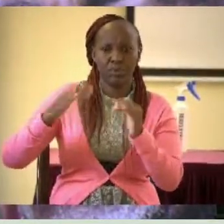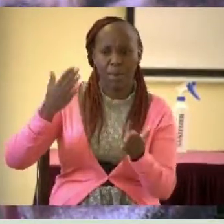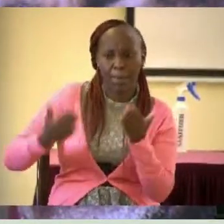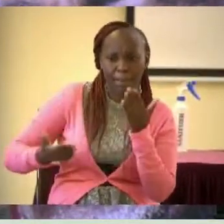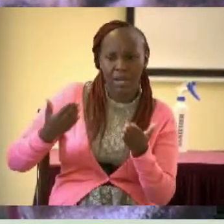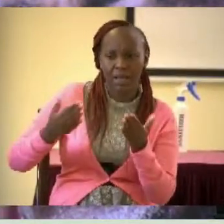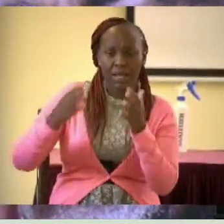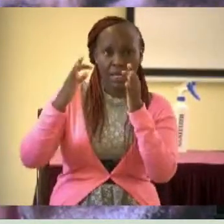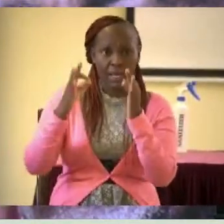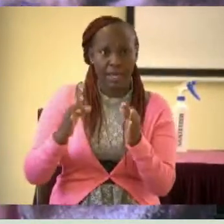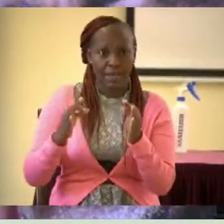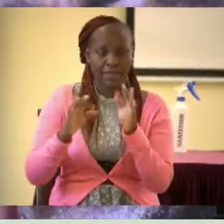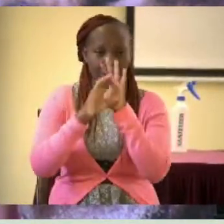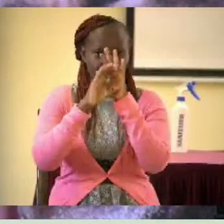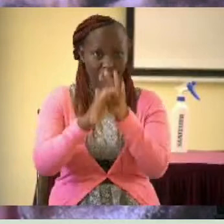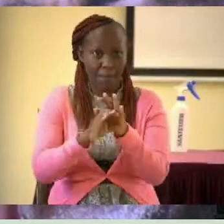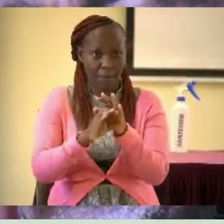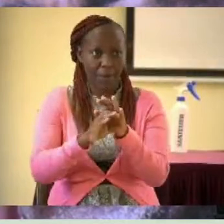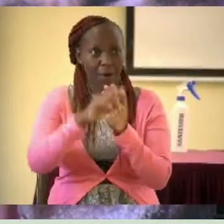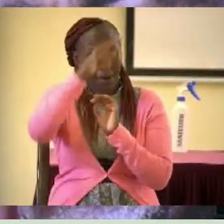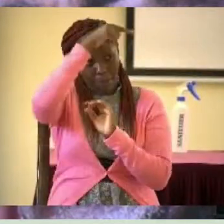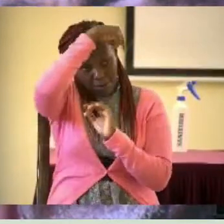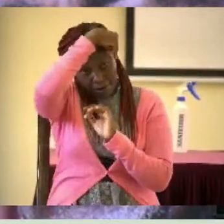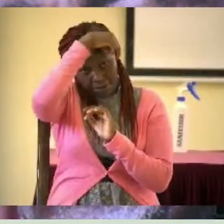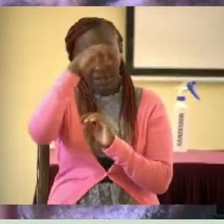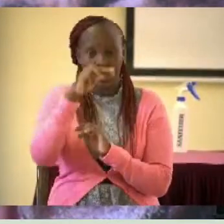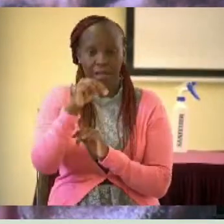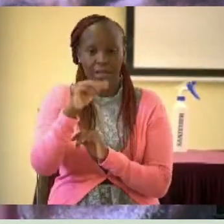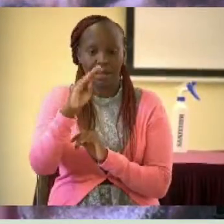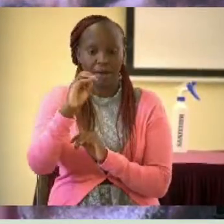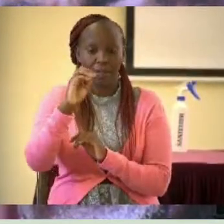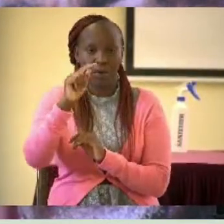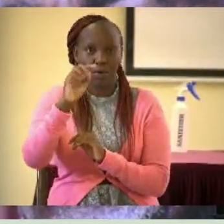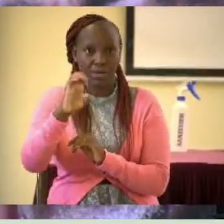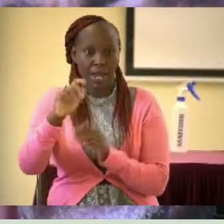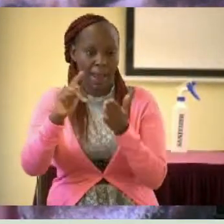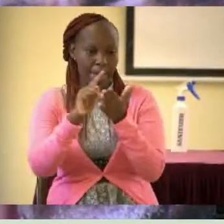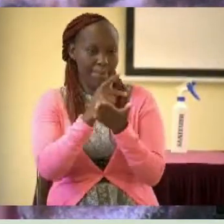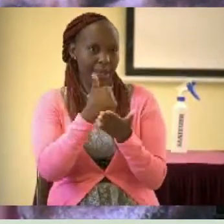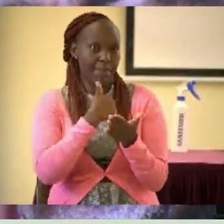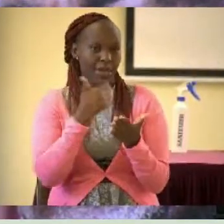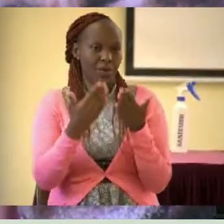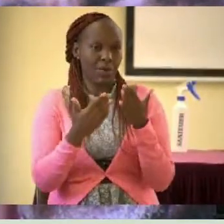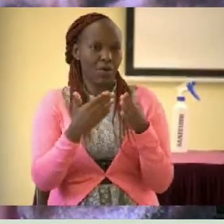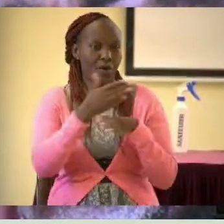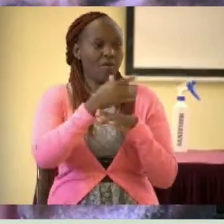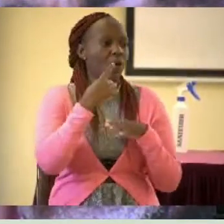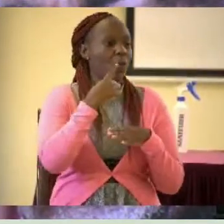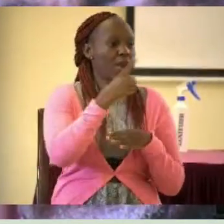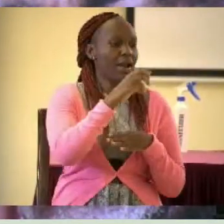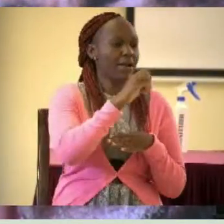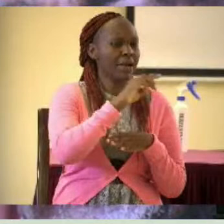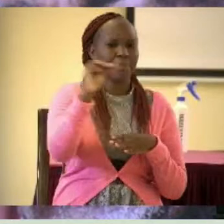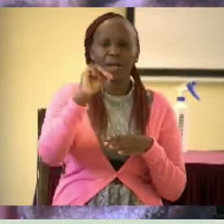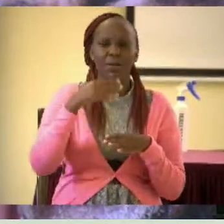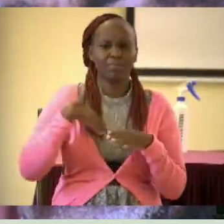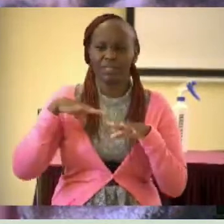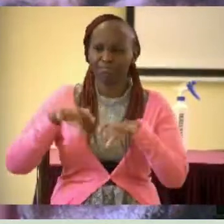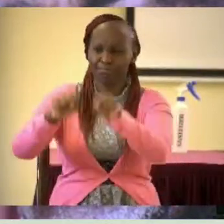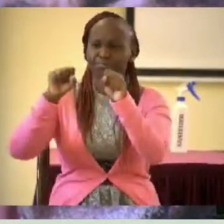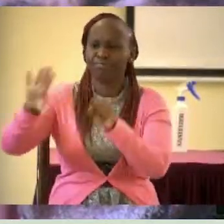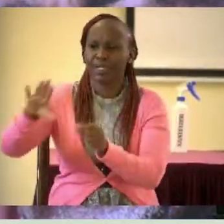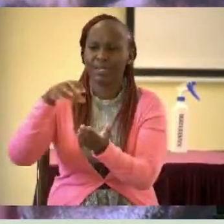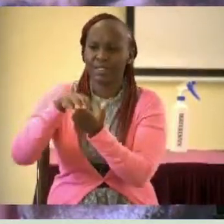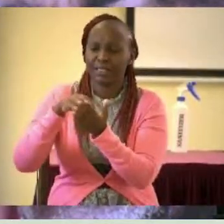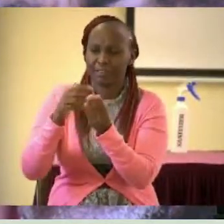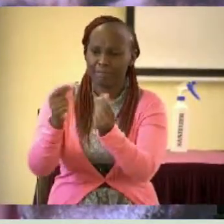If Professor Mbote were to hire me and she'll pay me over 100 million, I'll do a case straight away.